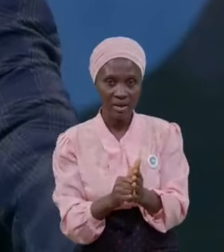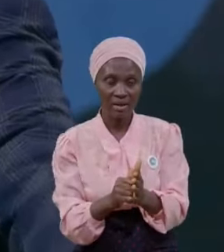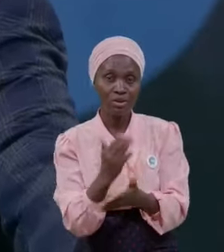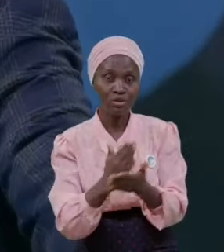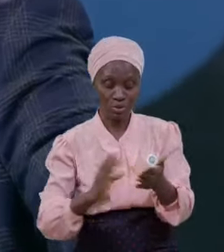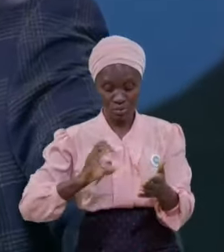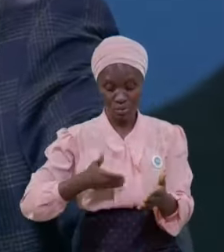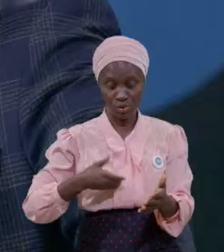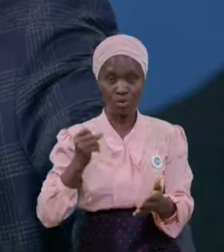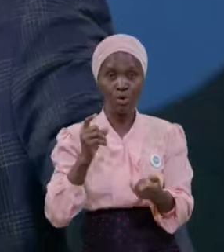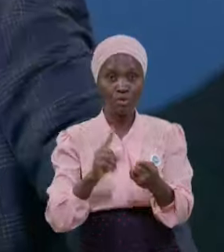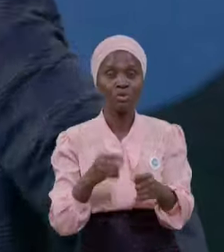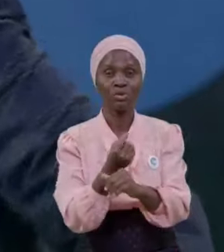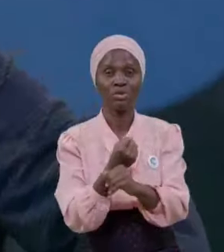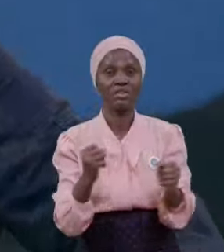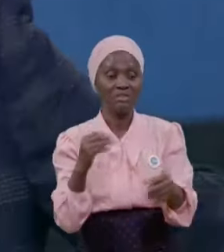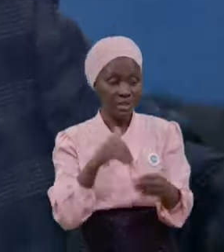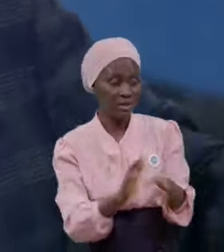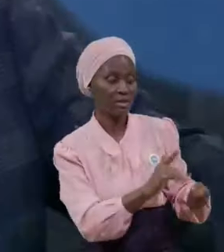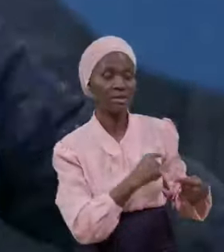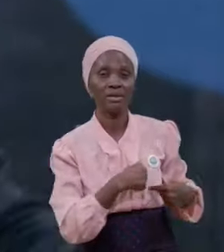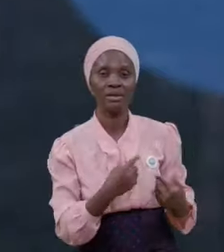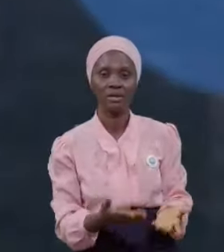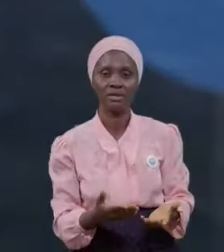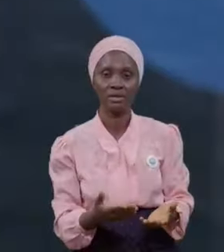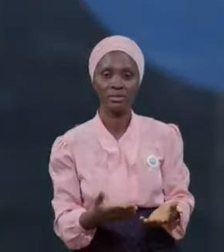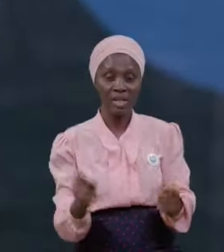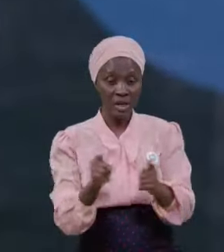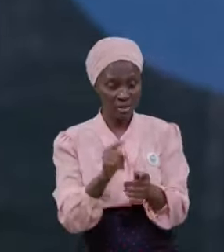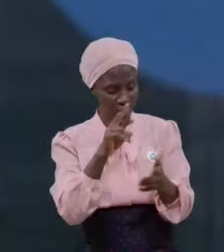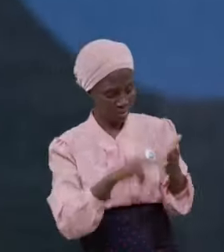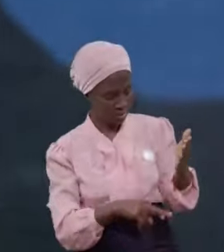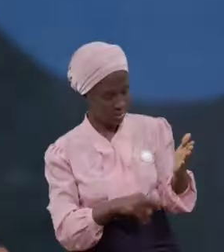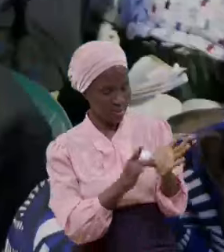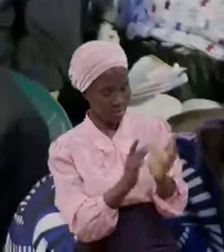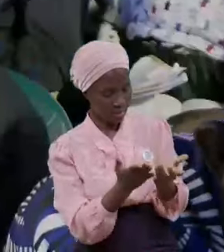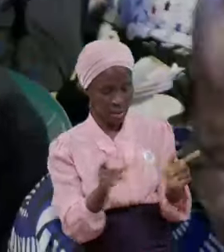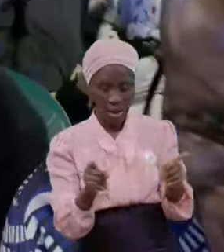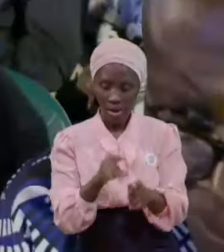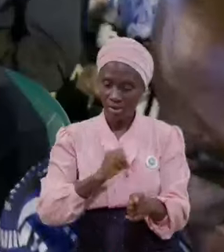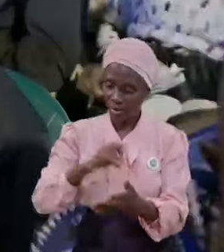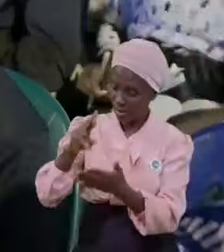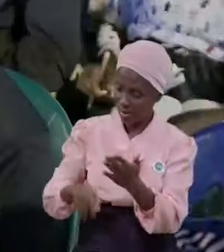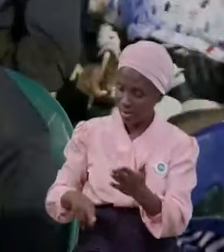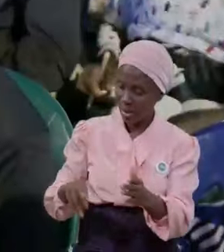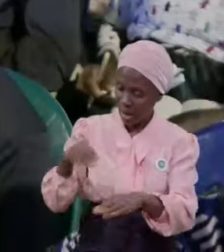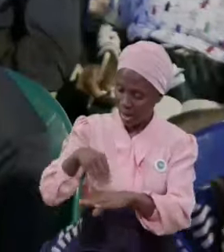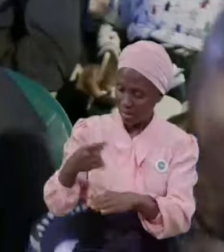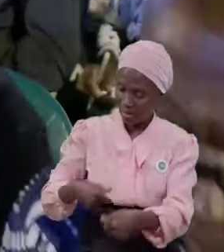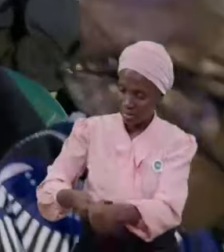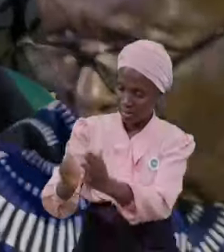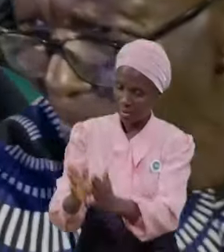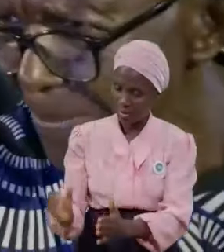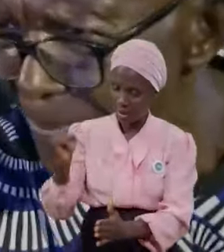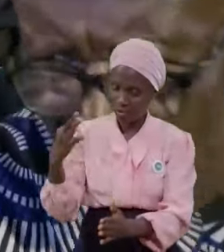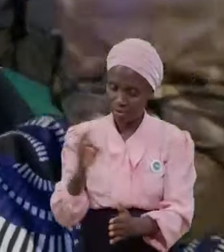at the scriptures, as I look at the disciples of Christ, as I look at the demand of Christ, as I